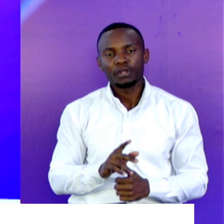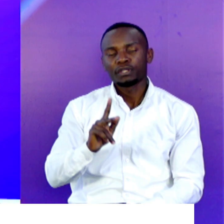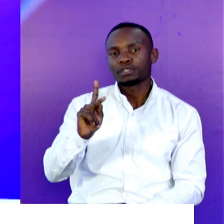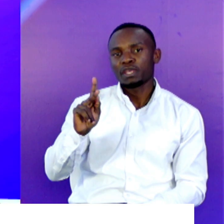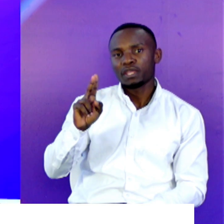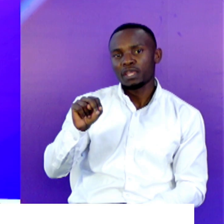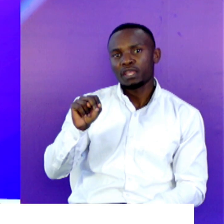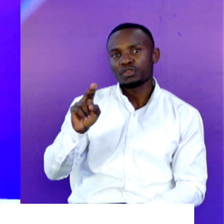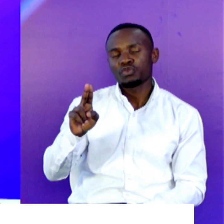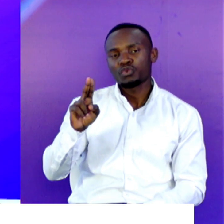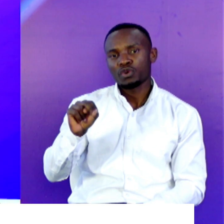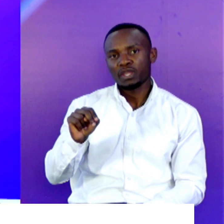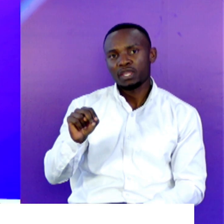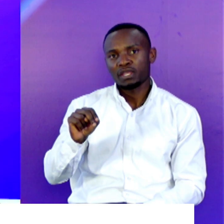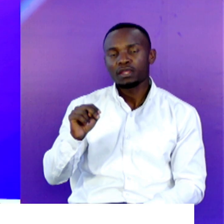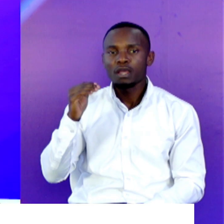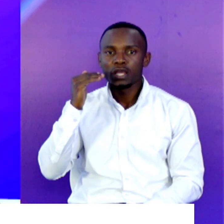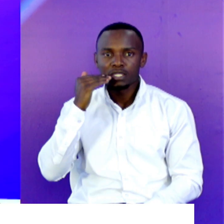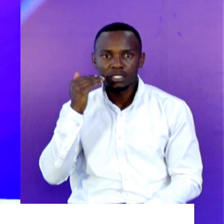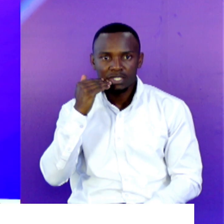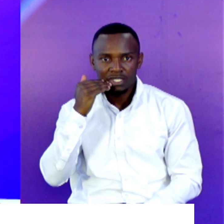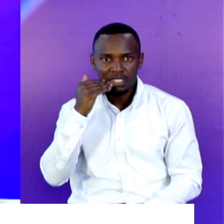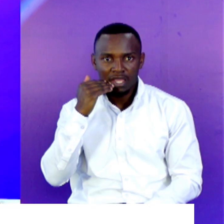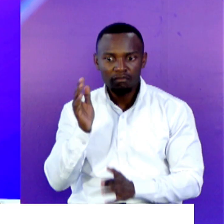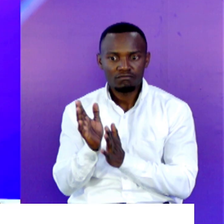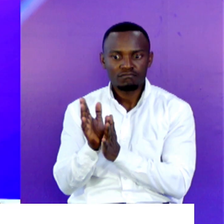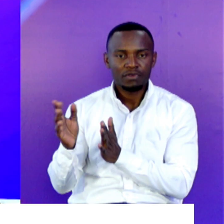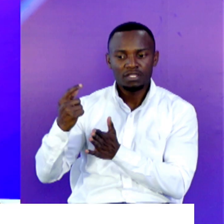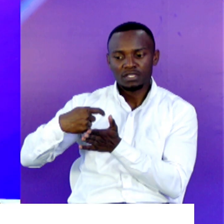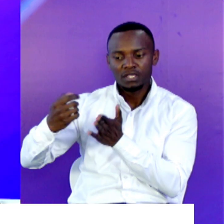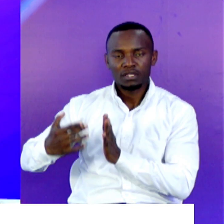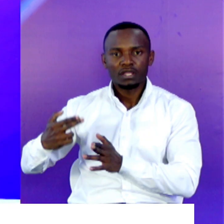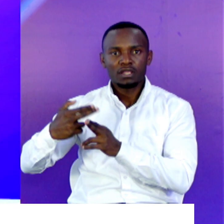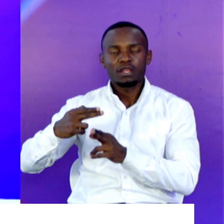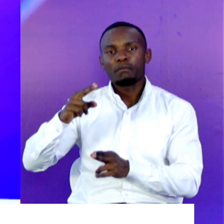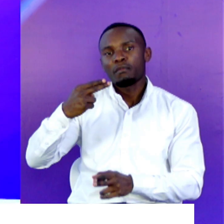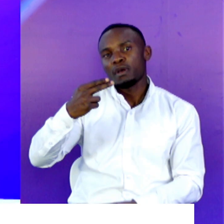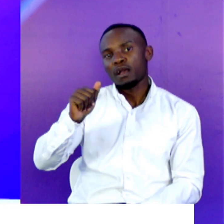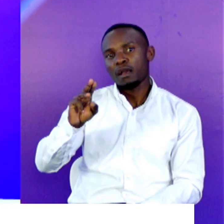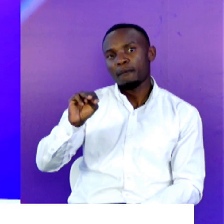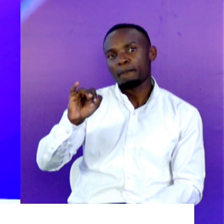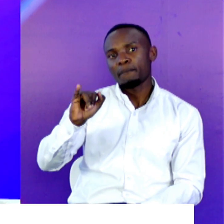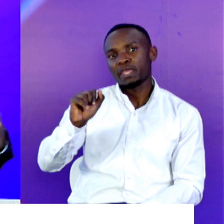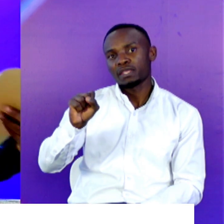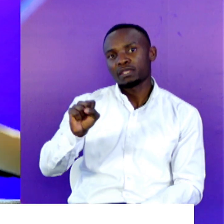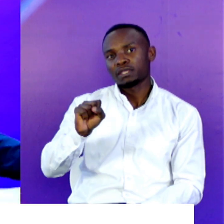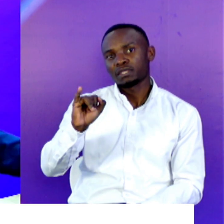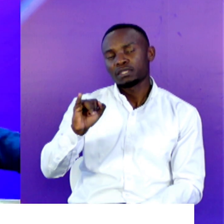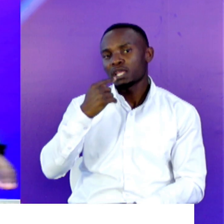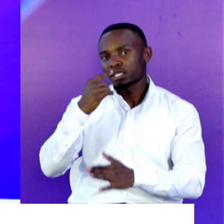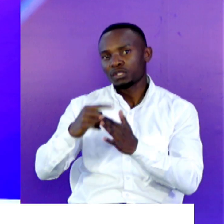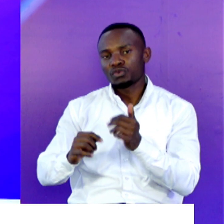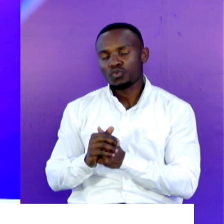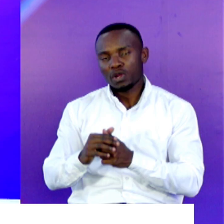KNUN Siaya branch secretary Hamisi Kennedy said they have decided to